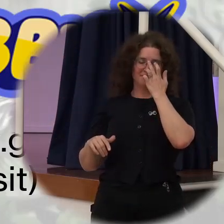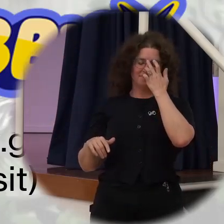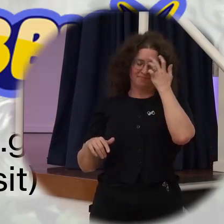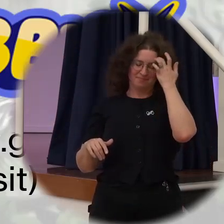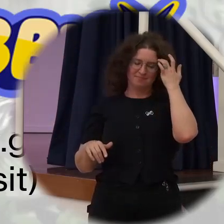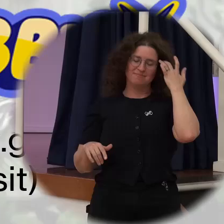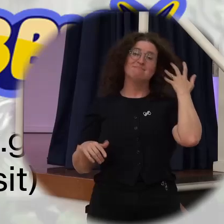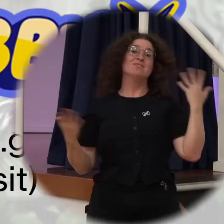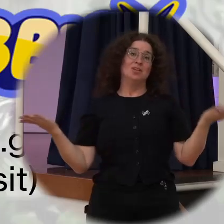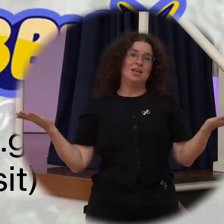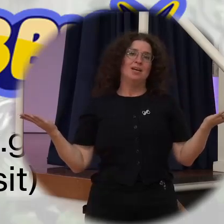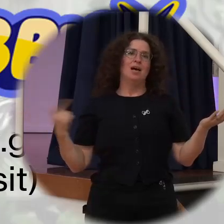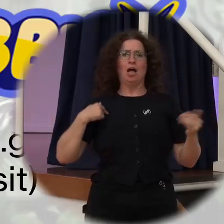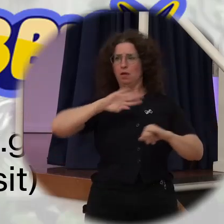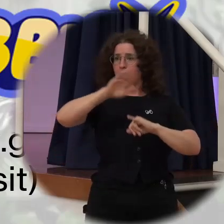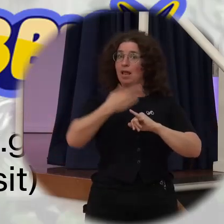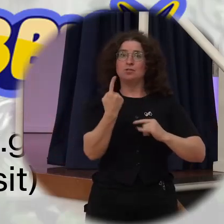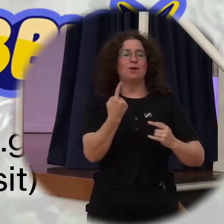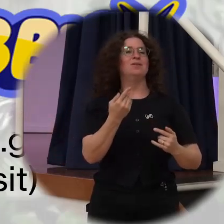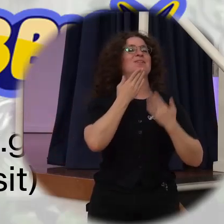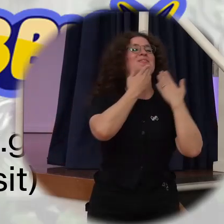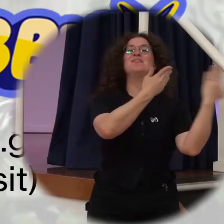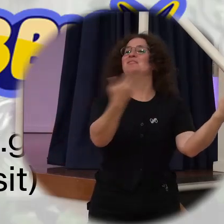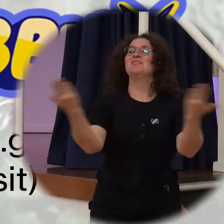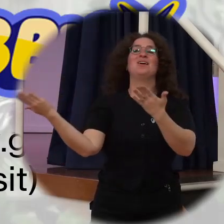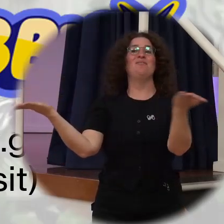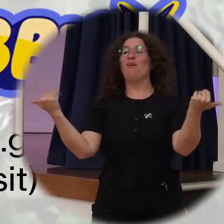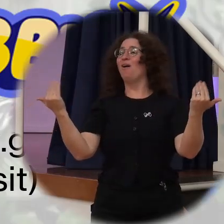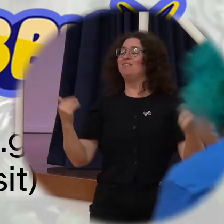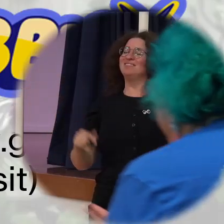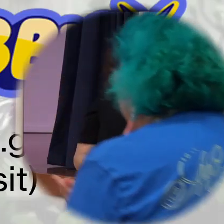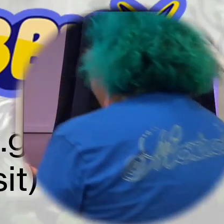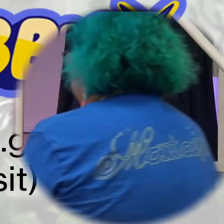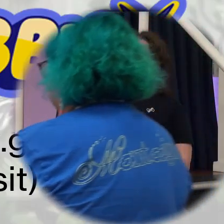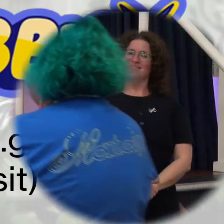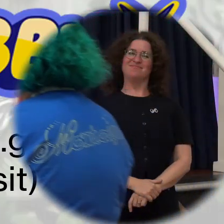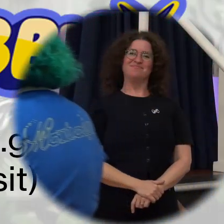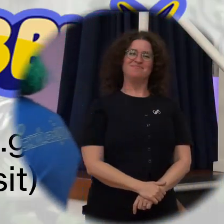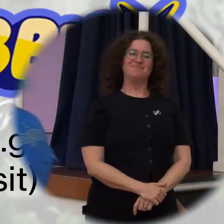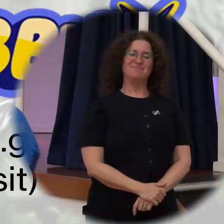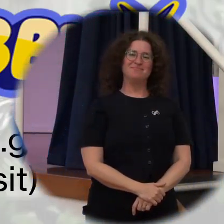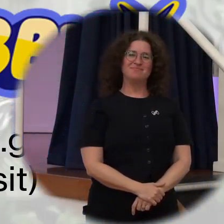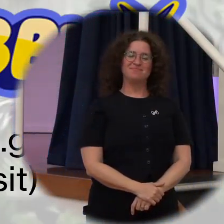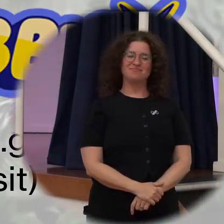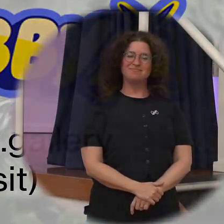yeah, I think I'm the last talk, so thank you everyone for coming, and see Sabby.